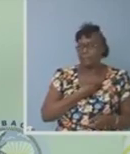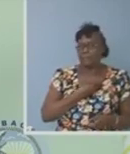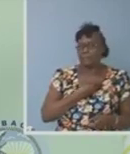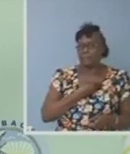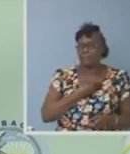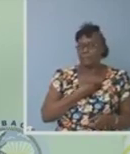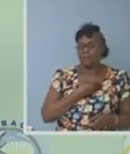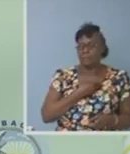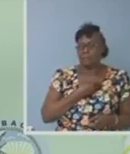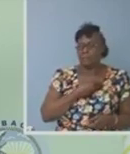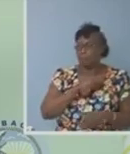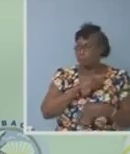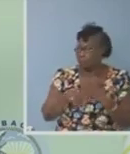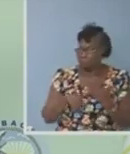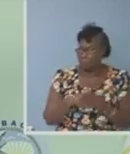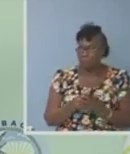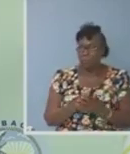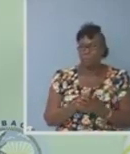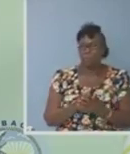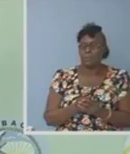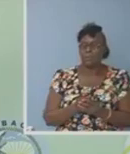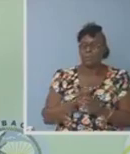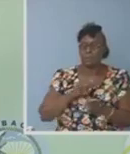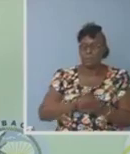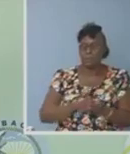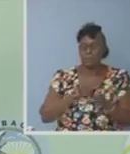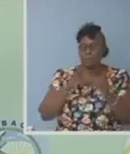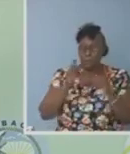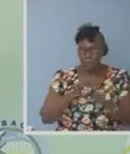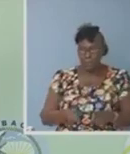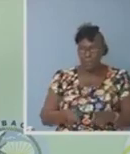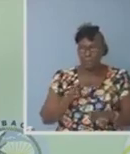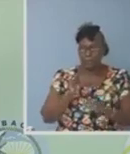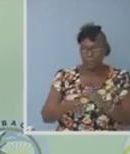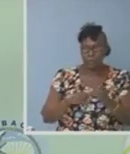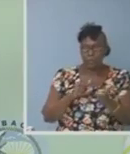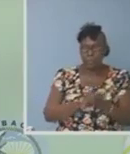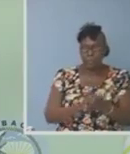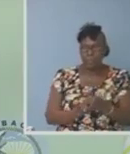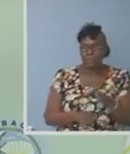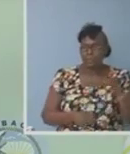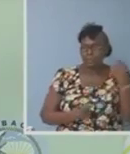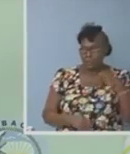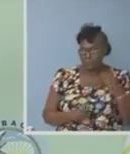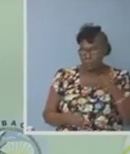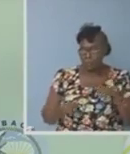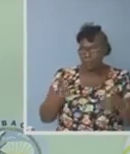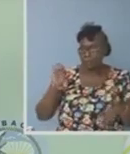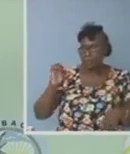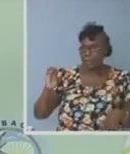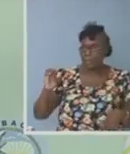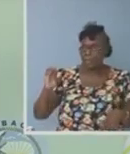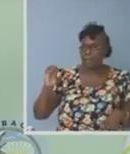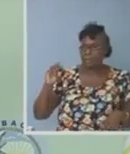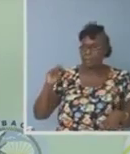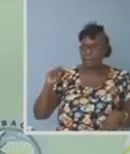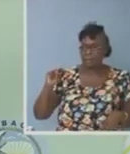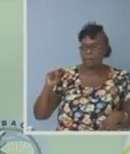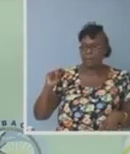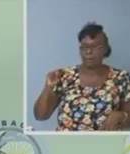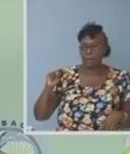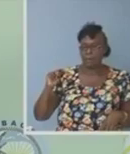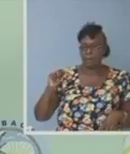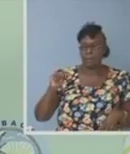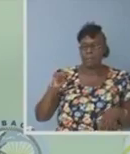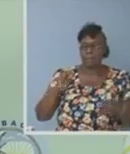fiscal and monetary package to ensure that the Trinidad and Tobago economy remains buoyant and resilient